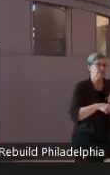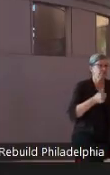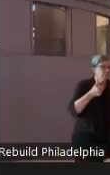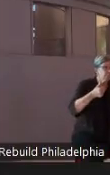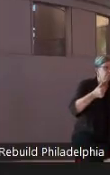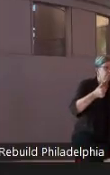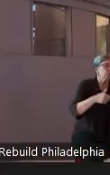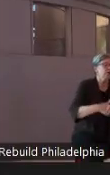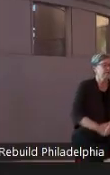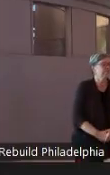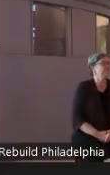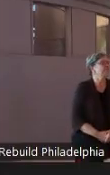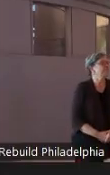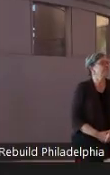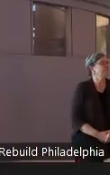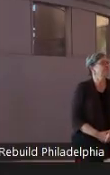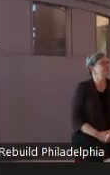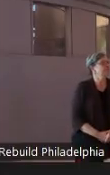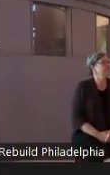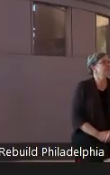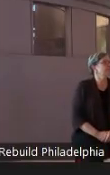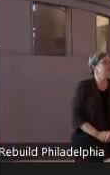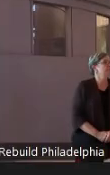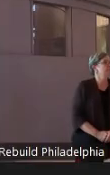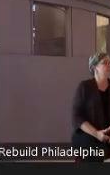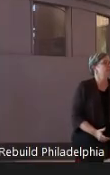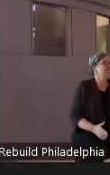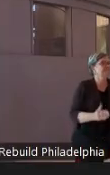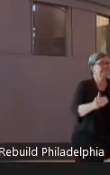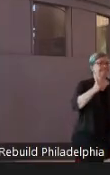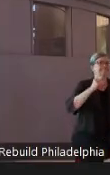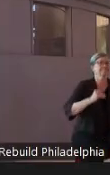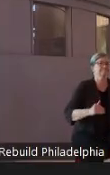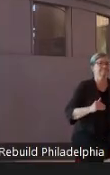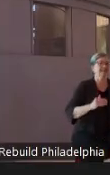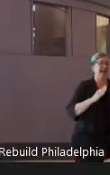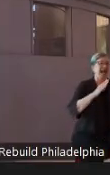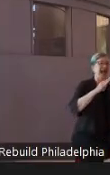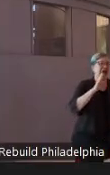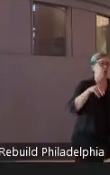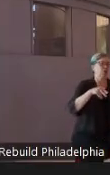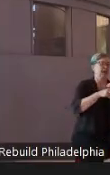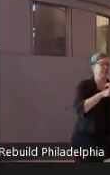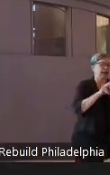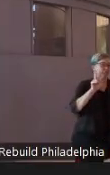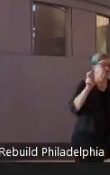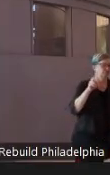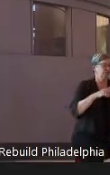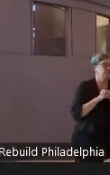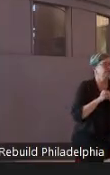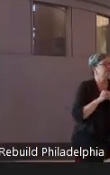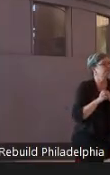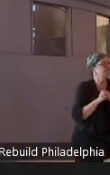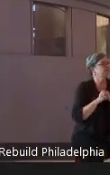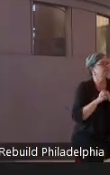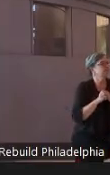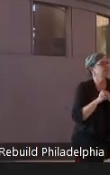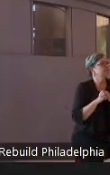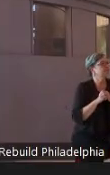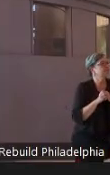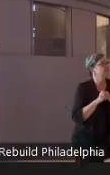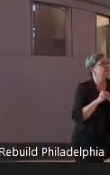good? So how about a few housekeeping things? I do want